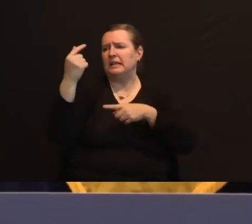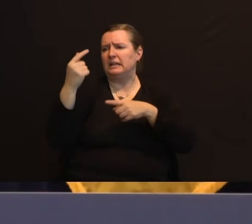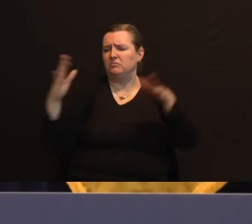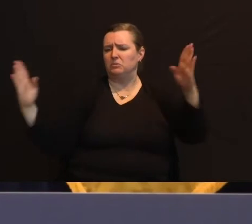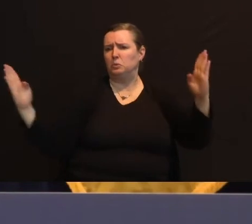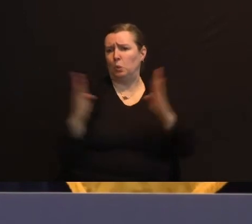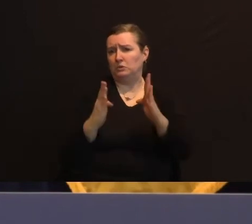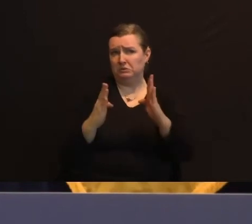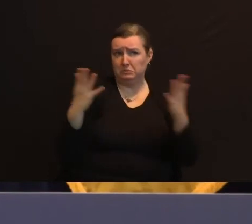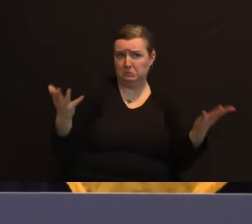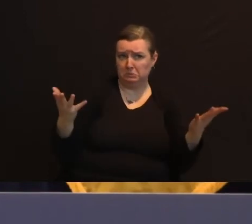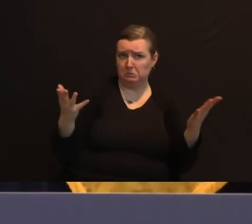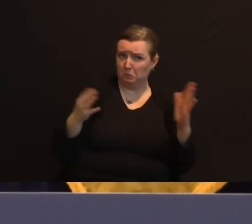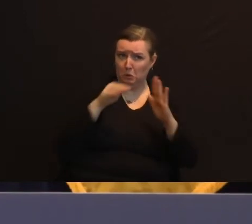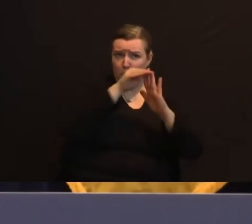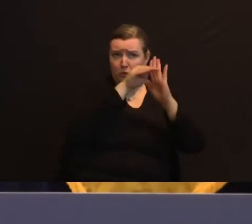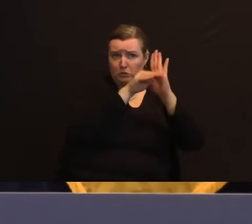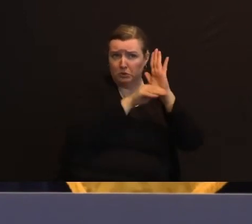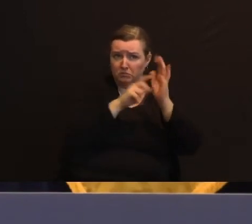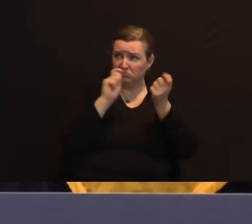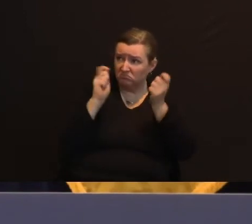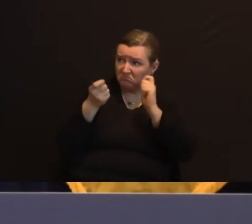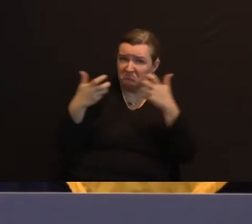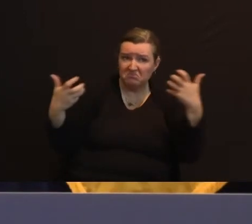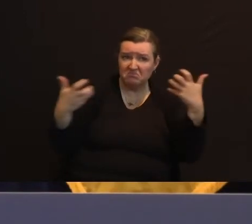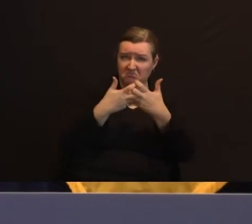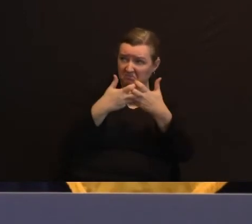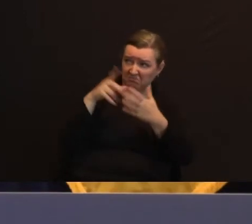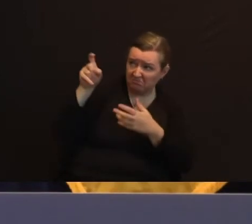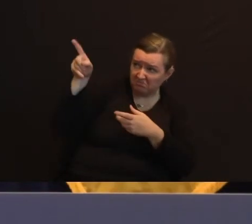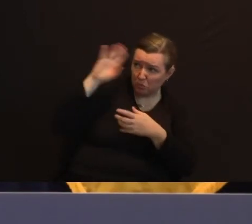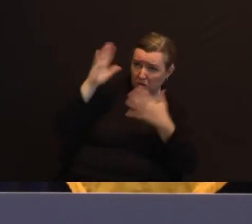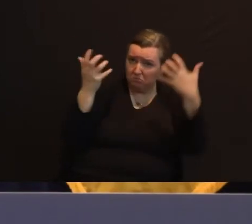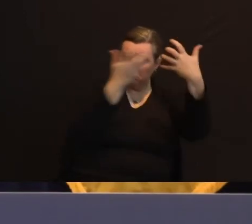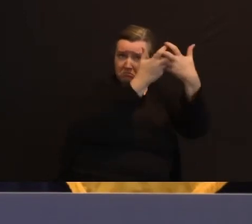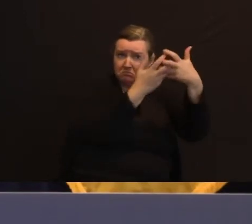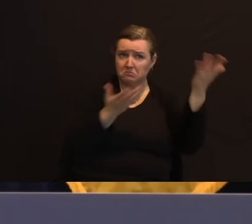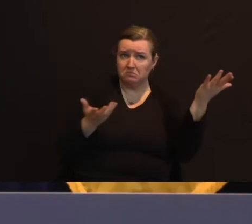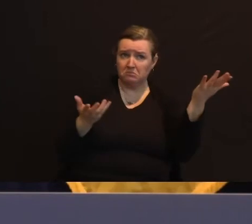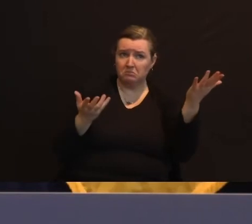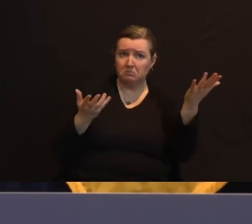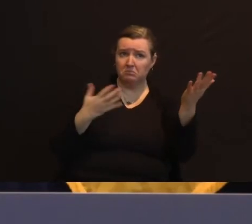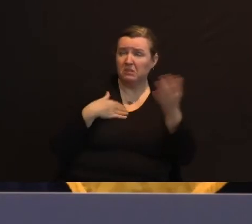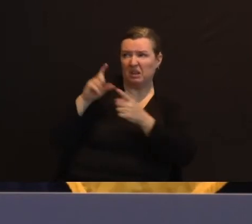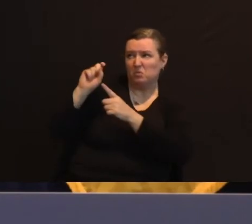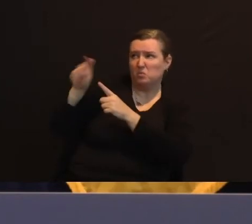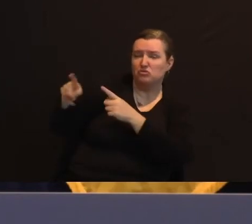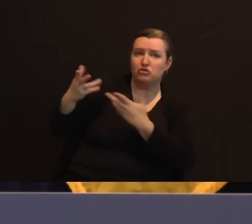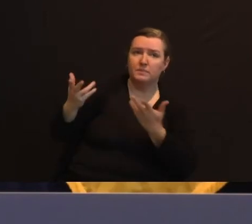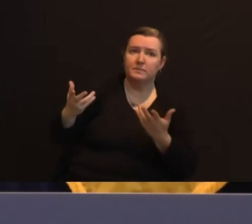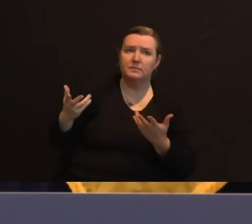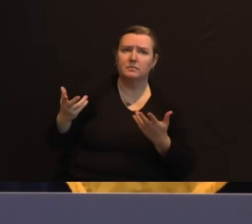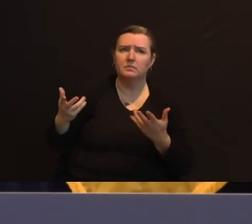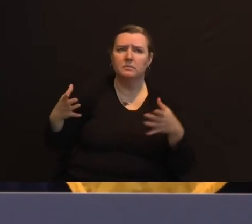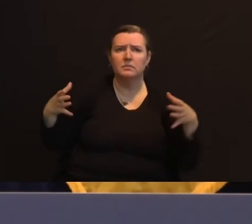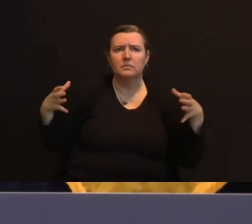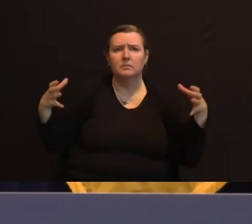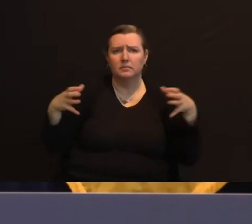changes relative to that? And my question, is there any sign that these small gatherings are